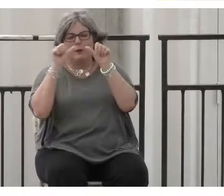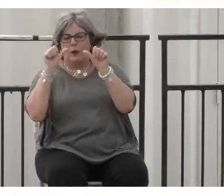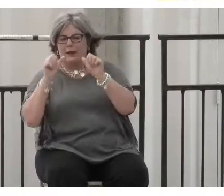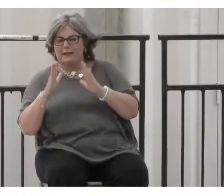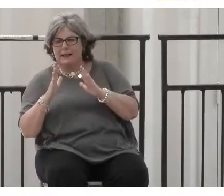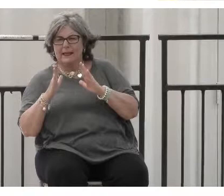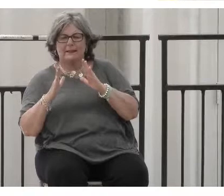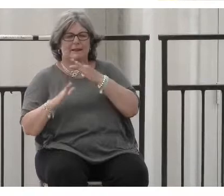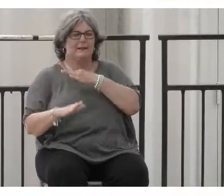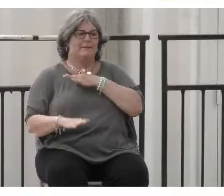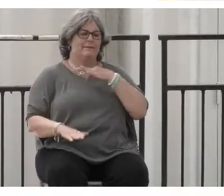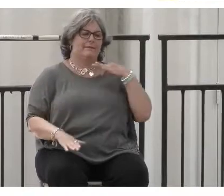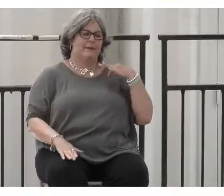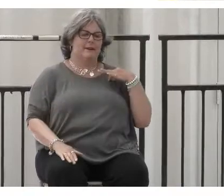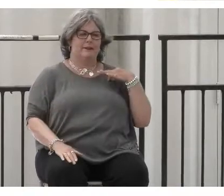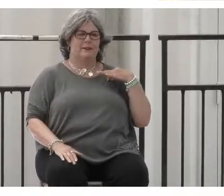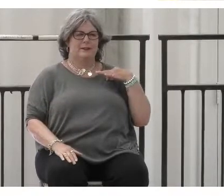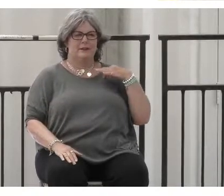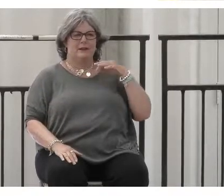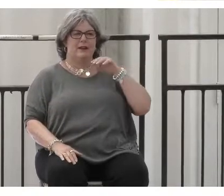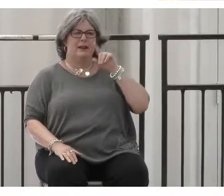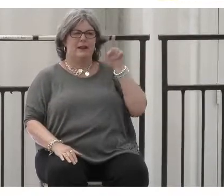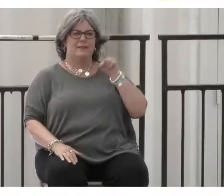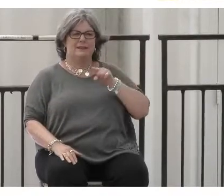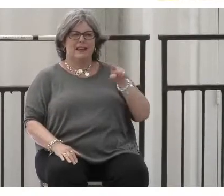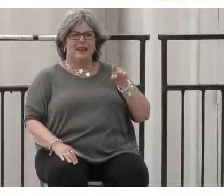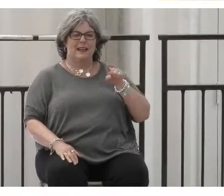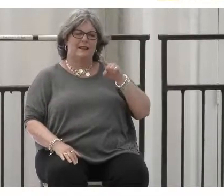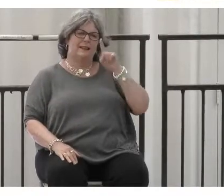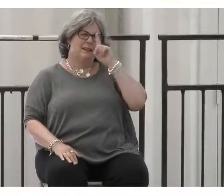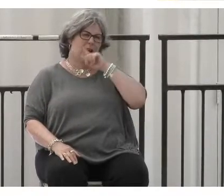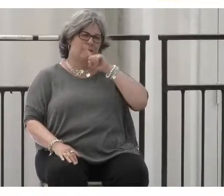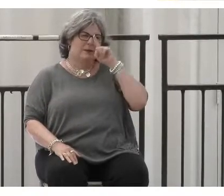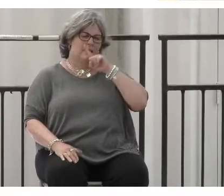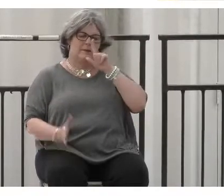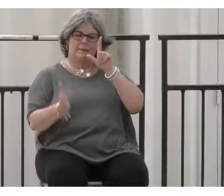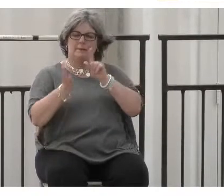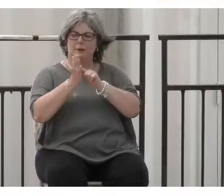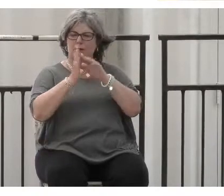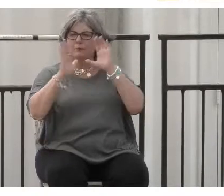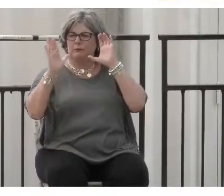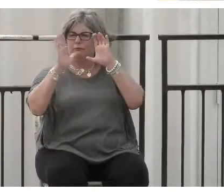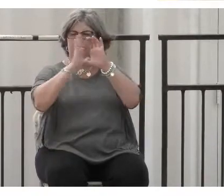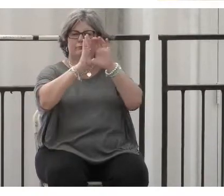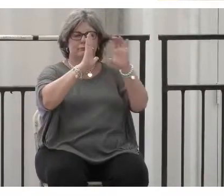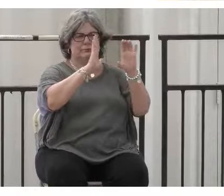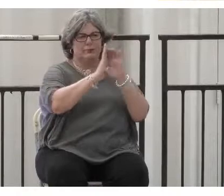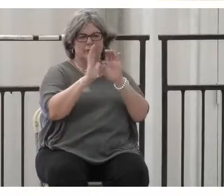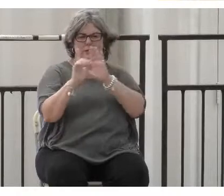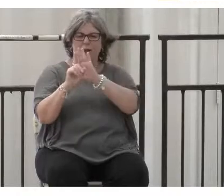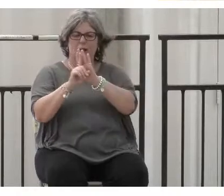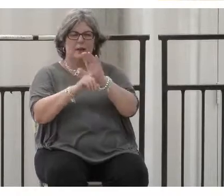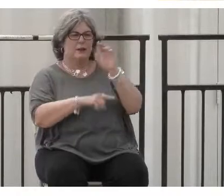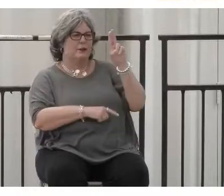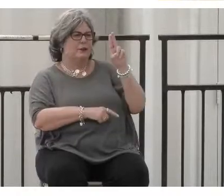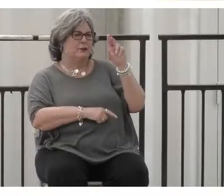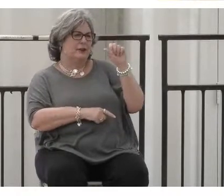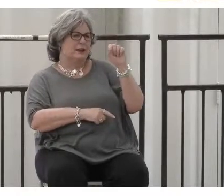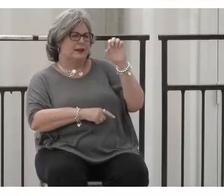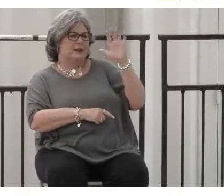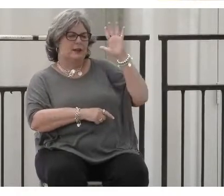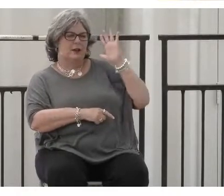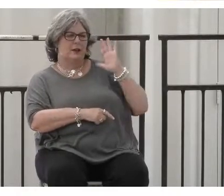and faculty members of Zayed University in Abu Dhabi. Marco has published a book of photographs of the UAE's oldest